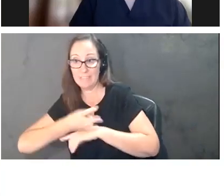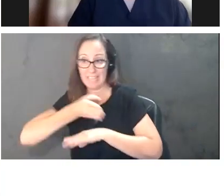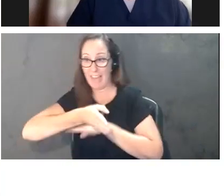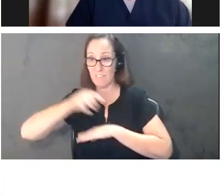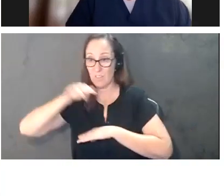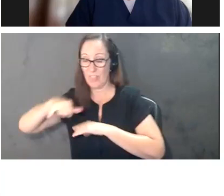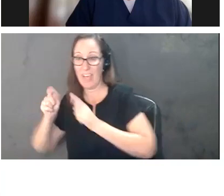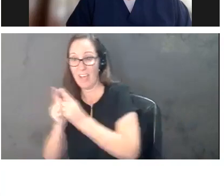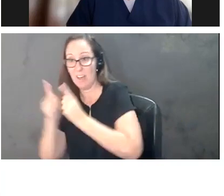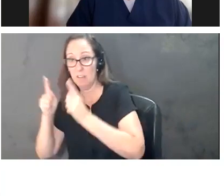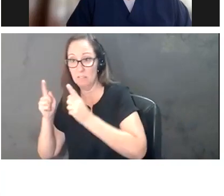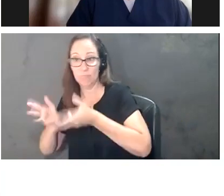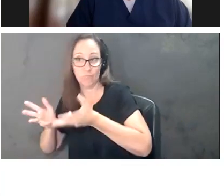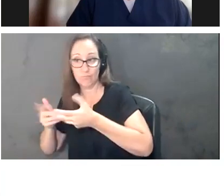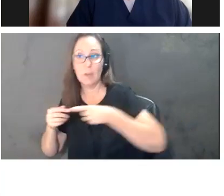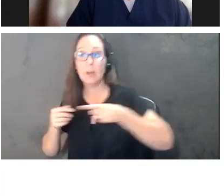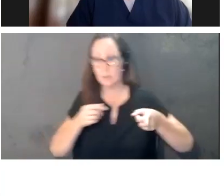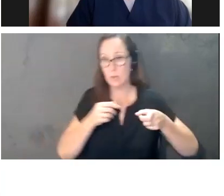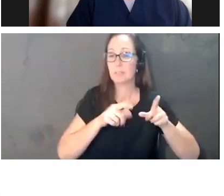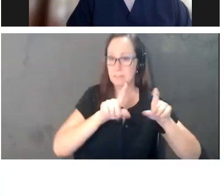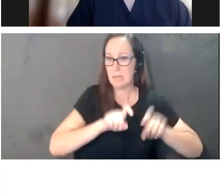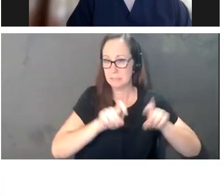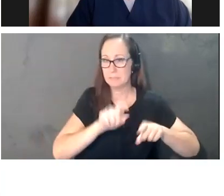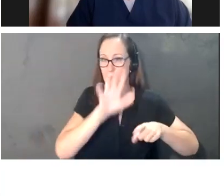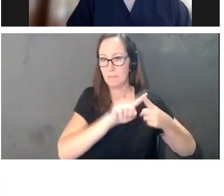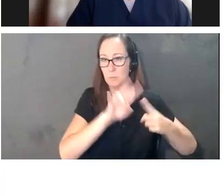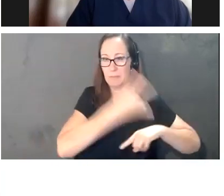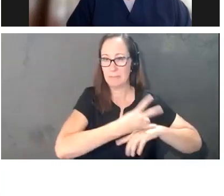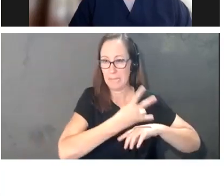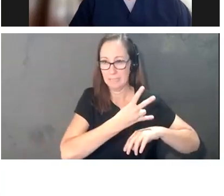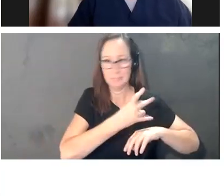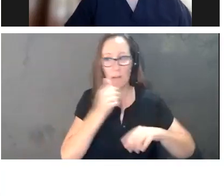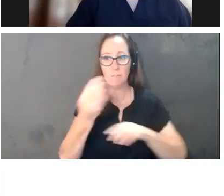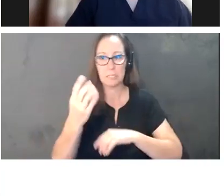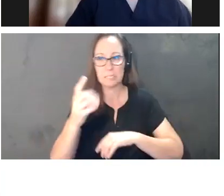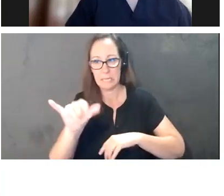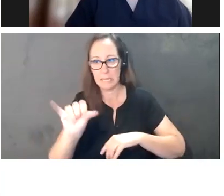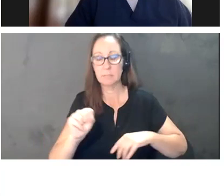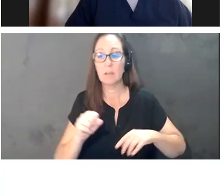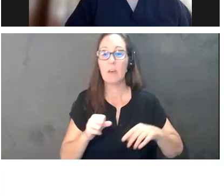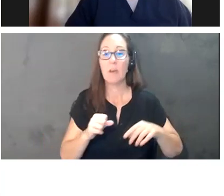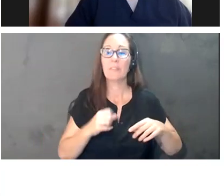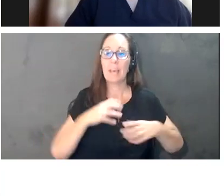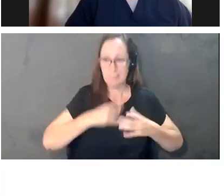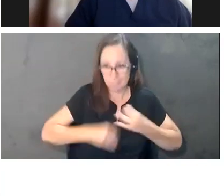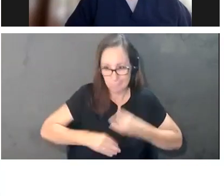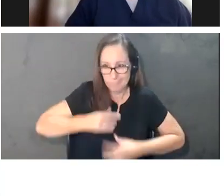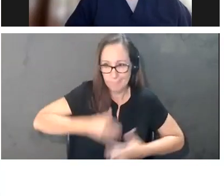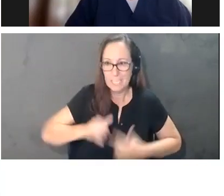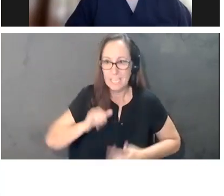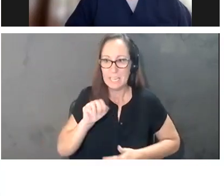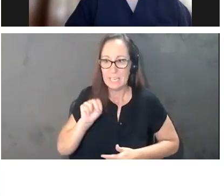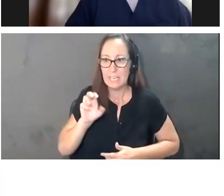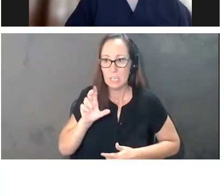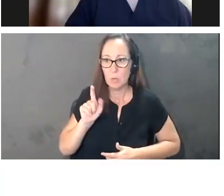at 5 to 7 days, because at that time the incubation period, the virus will incubate and the